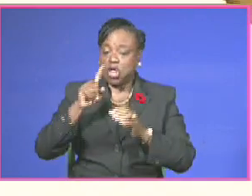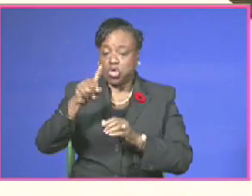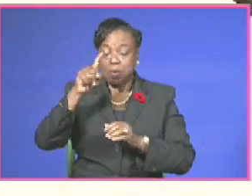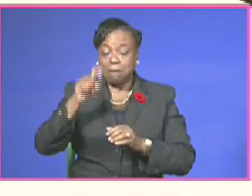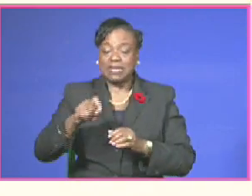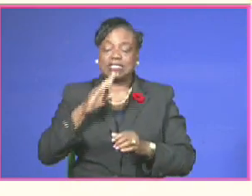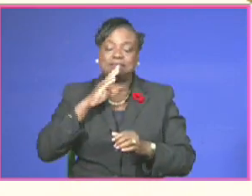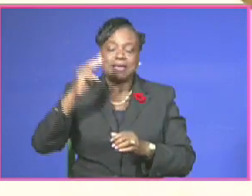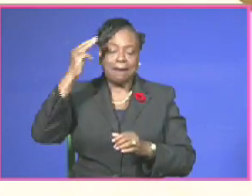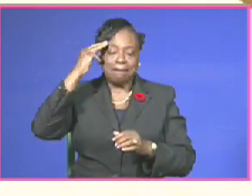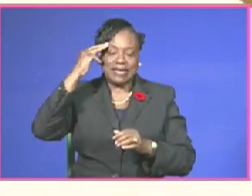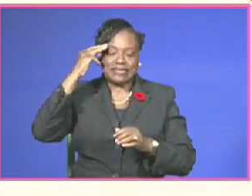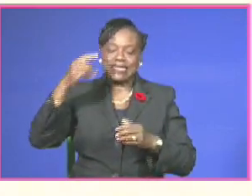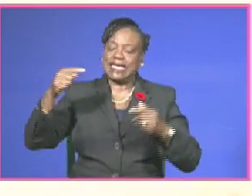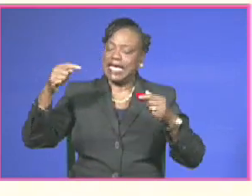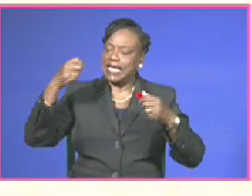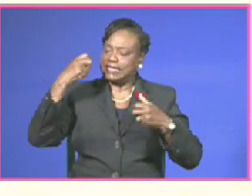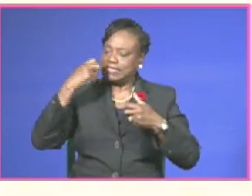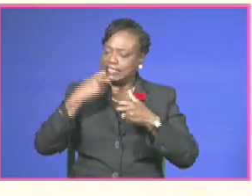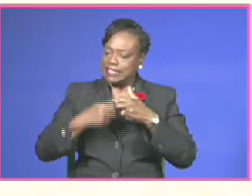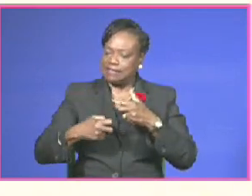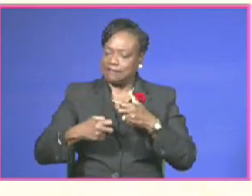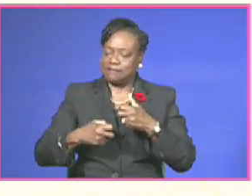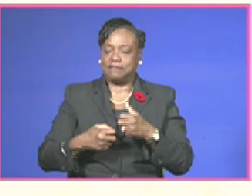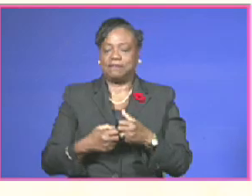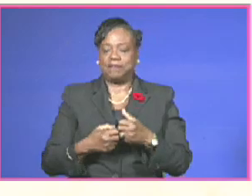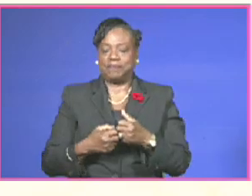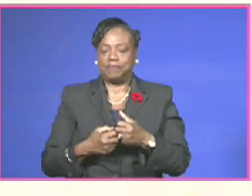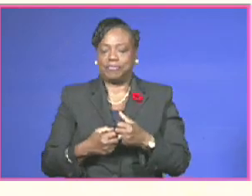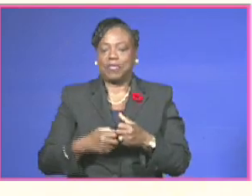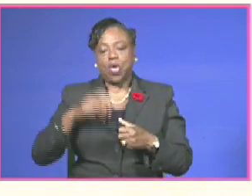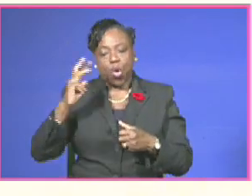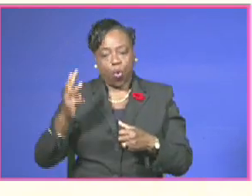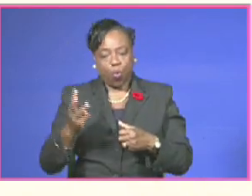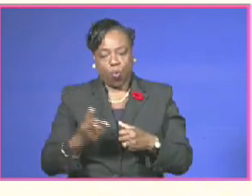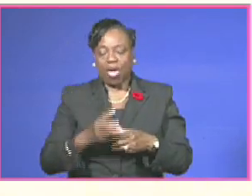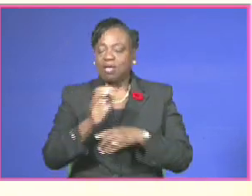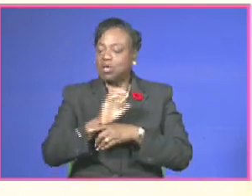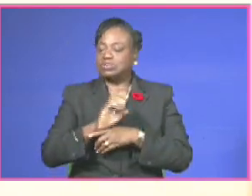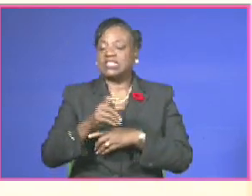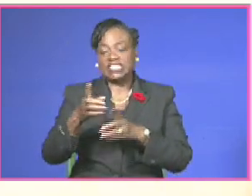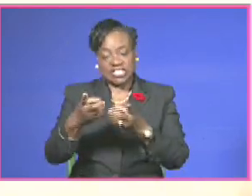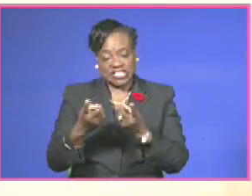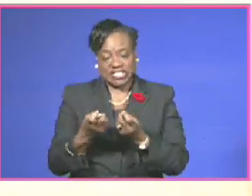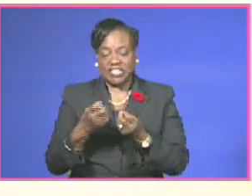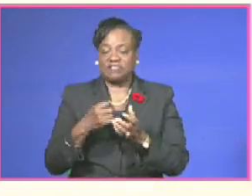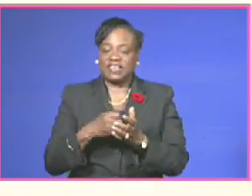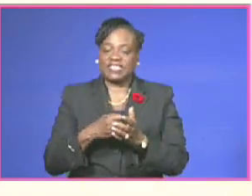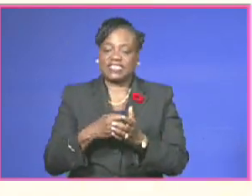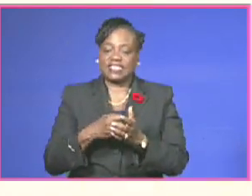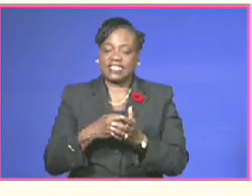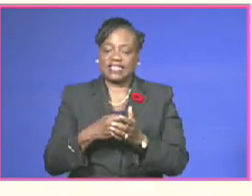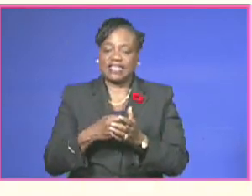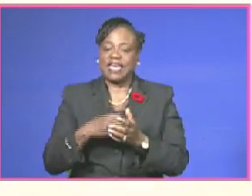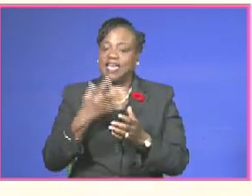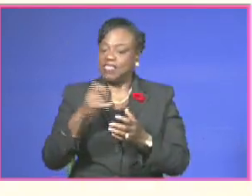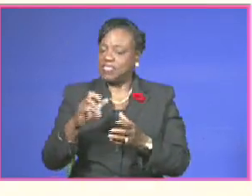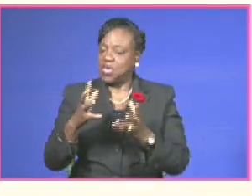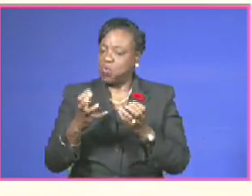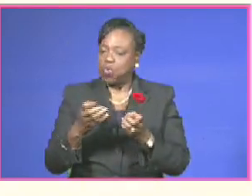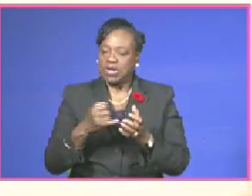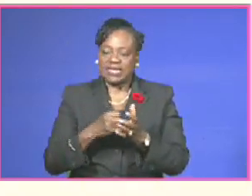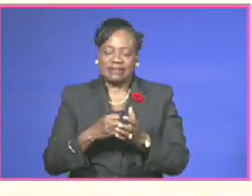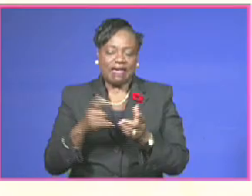least mistakes have a good chance of winning the game. The CC won. Well-coached team that deserved to win, but they wanted a little bit more. Our